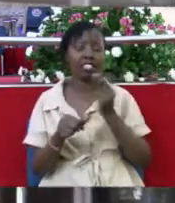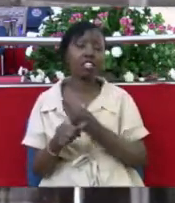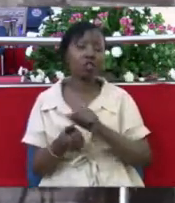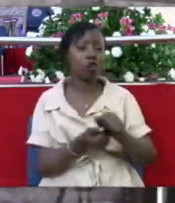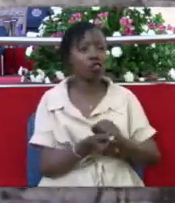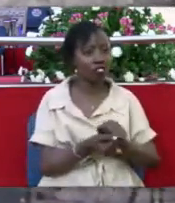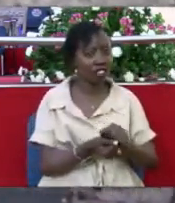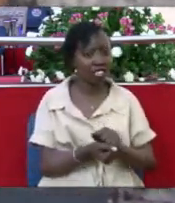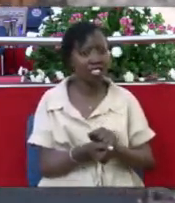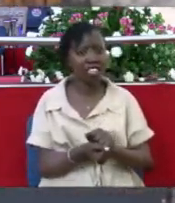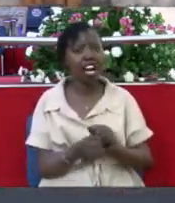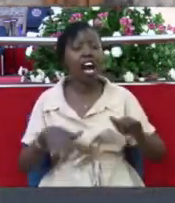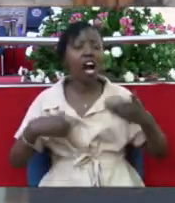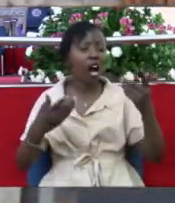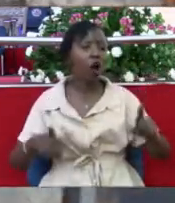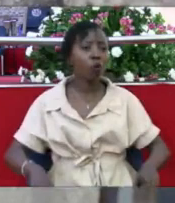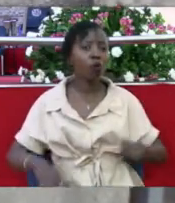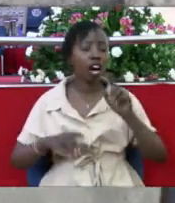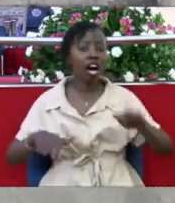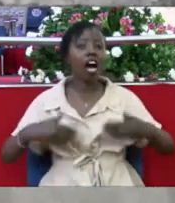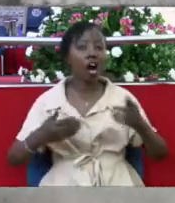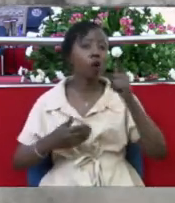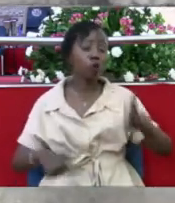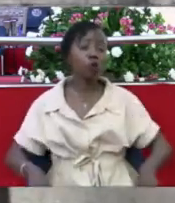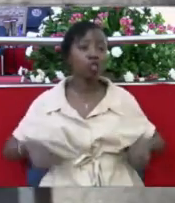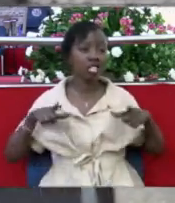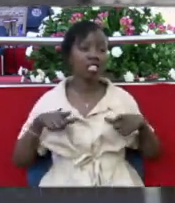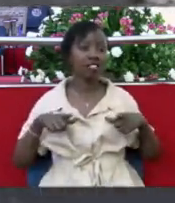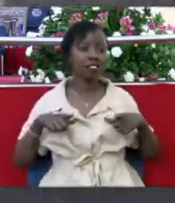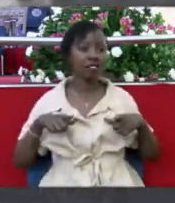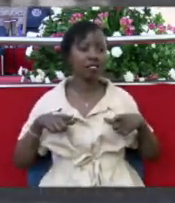you live as a believer. Vile unavyoishi kama muumini. Are there other